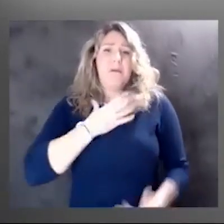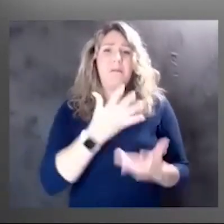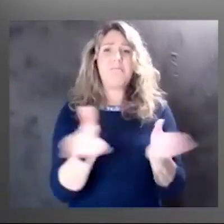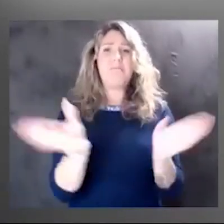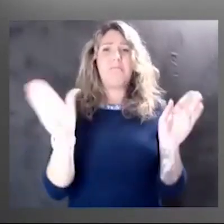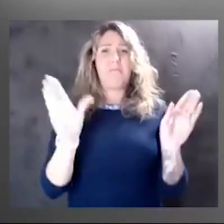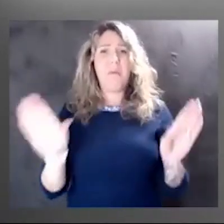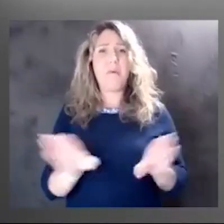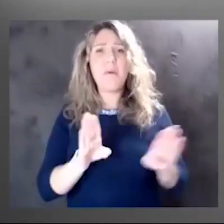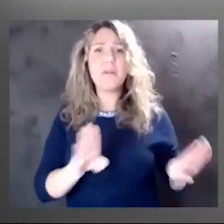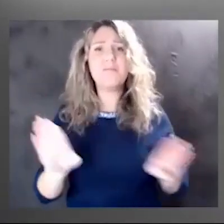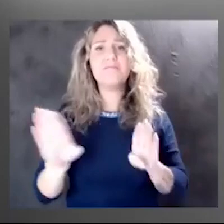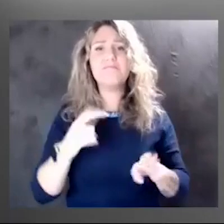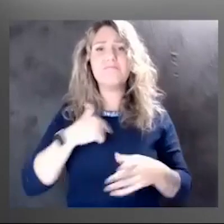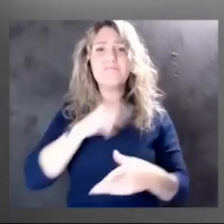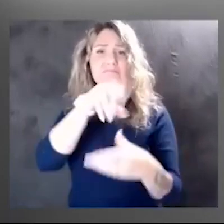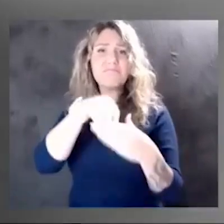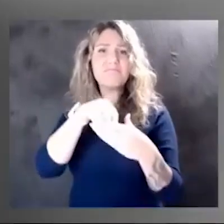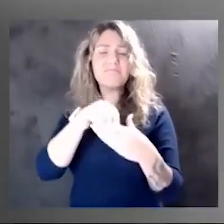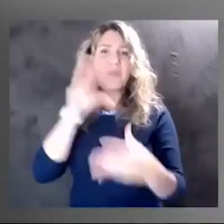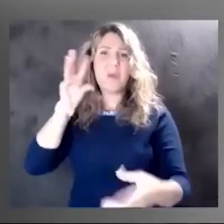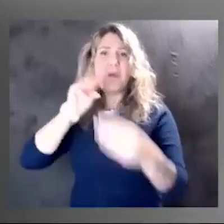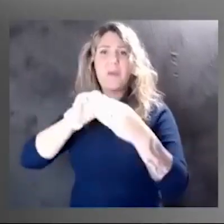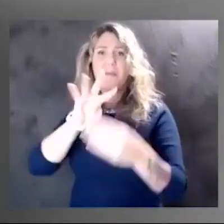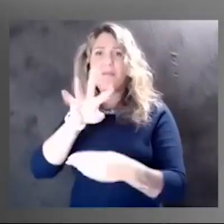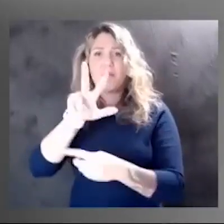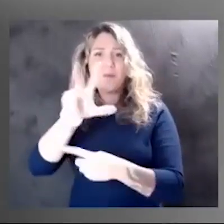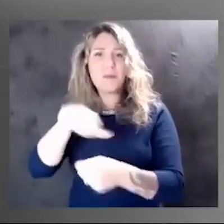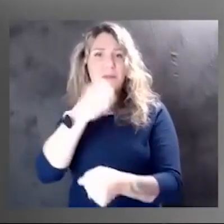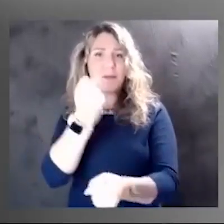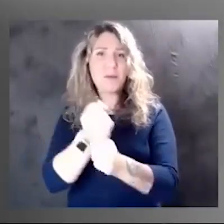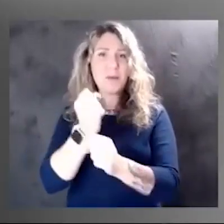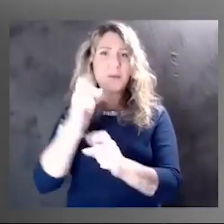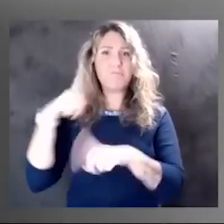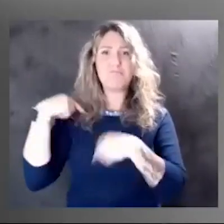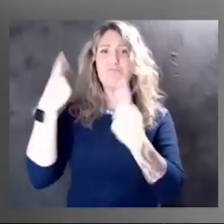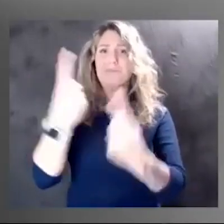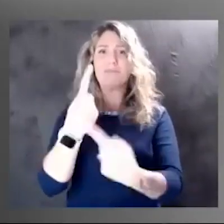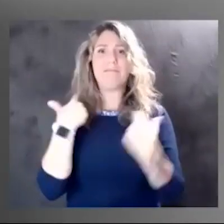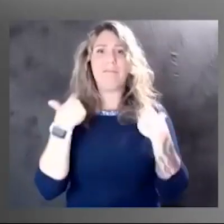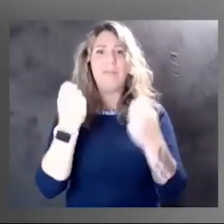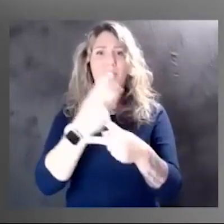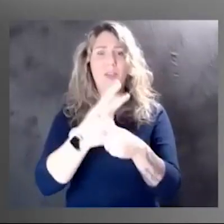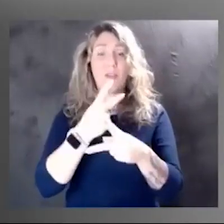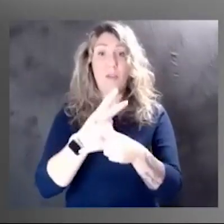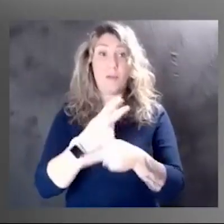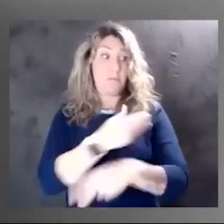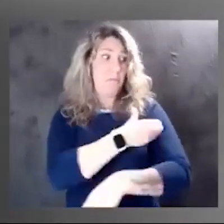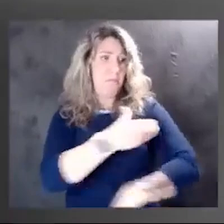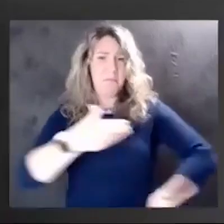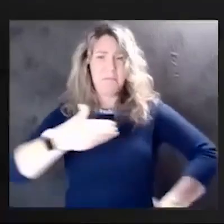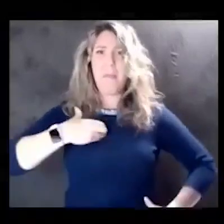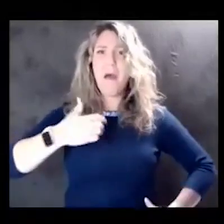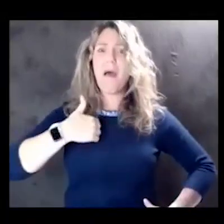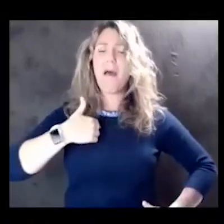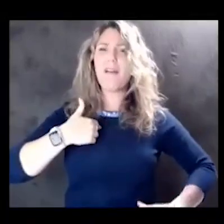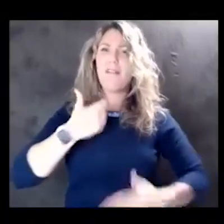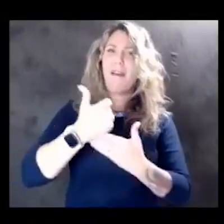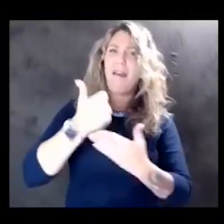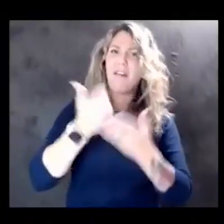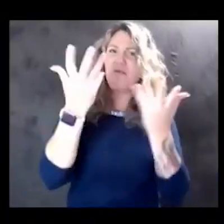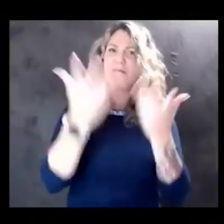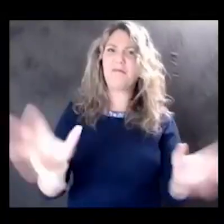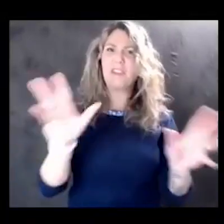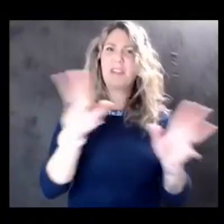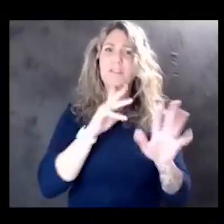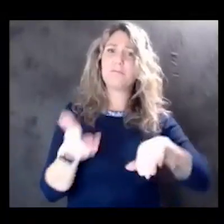participated in my 43 years in healthcare. Because this is the power that I have to help end this deadly pandemic.